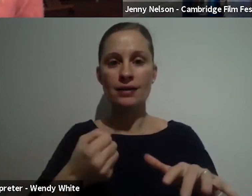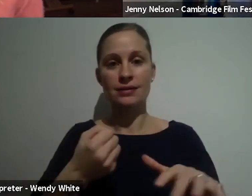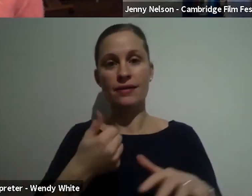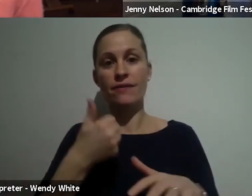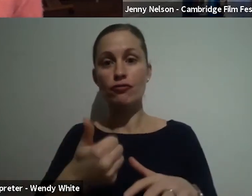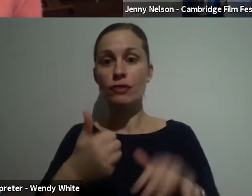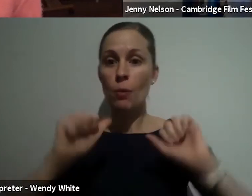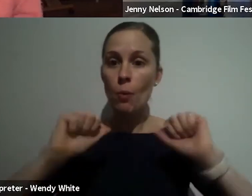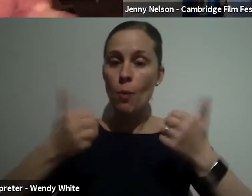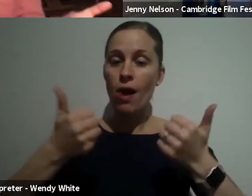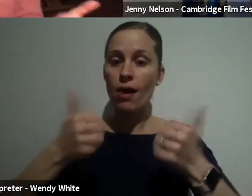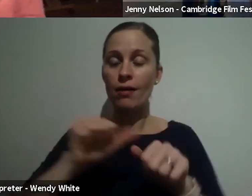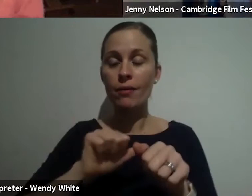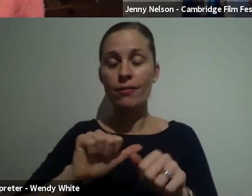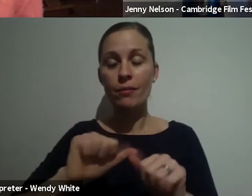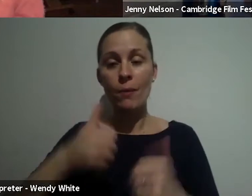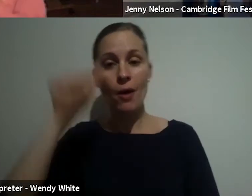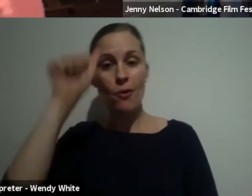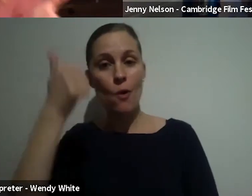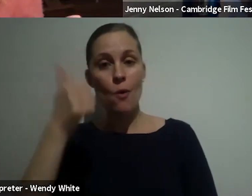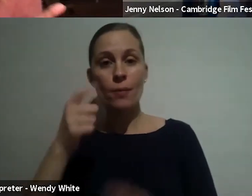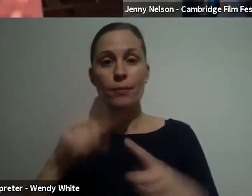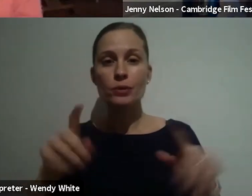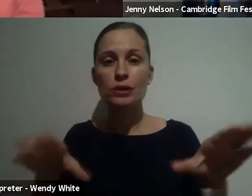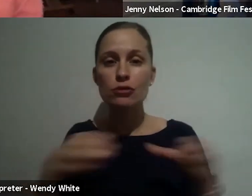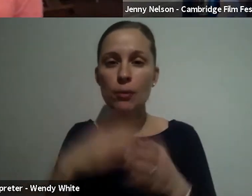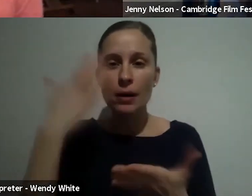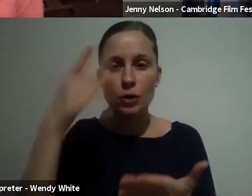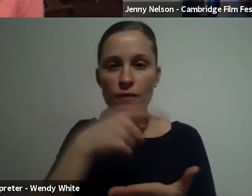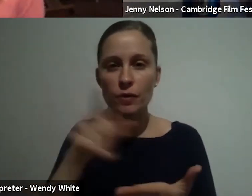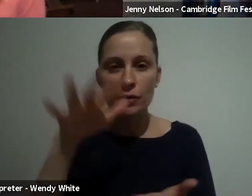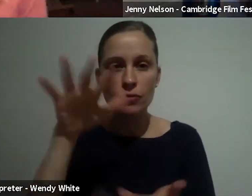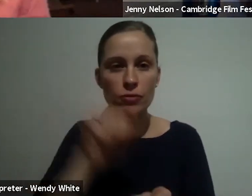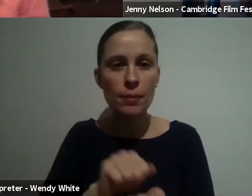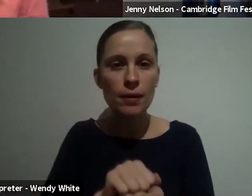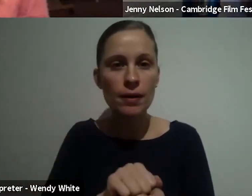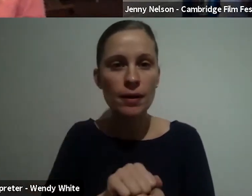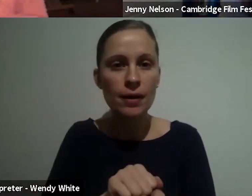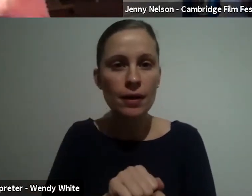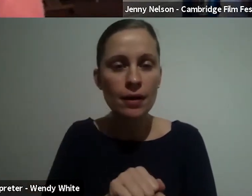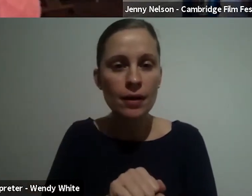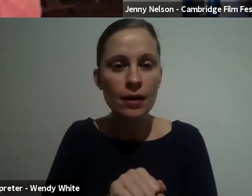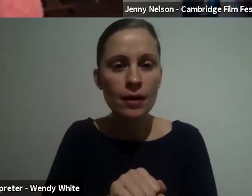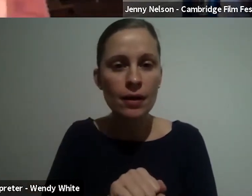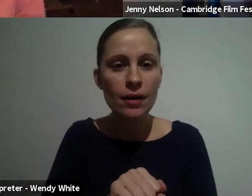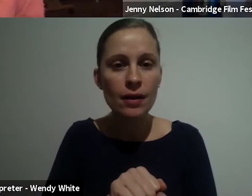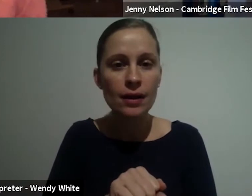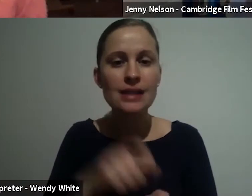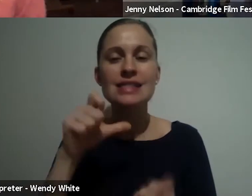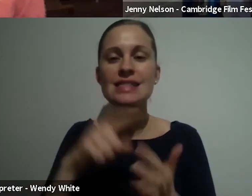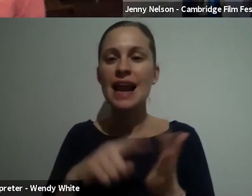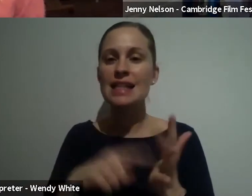very well known in the whole world. I don't know if you remember them, that they were called Héroes del Silencio.